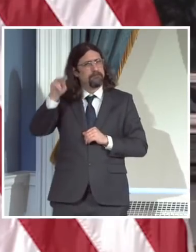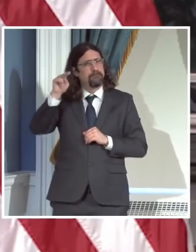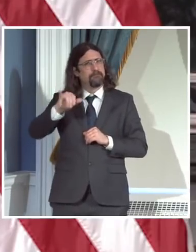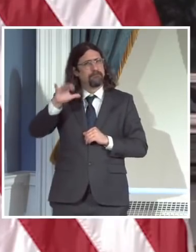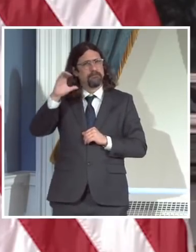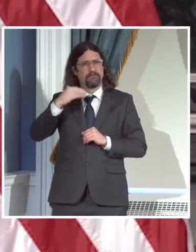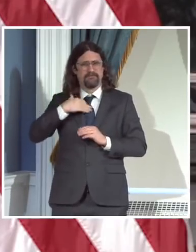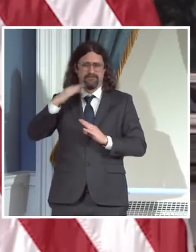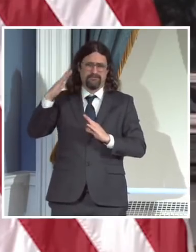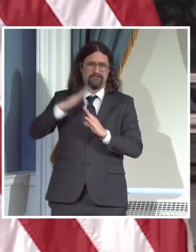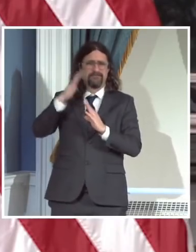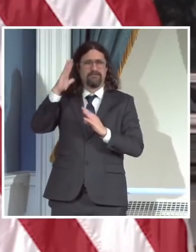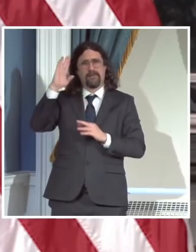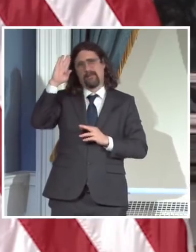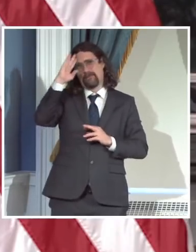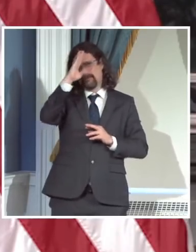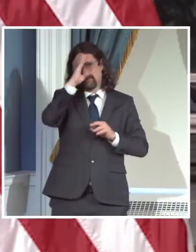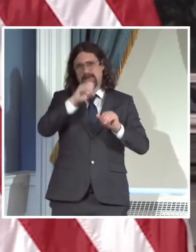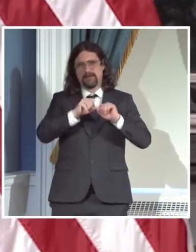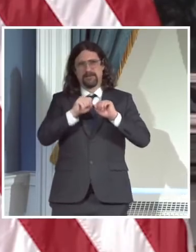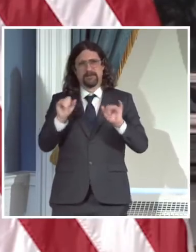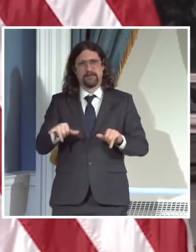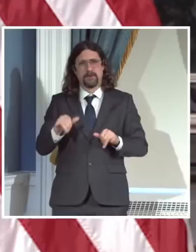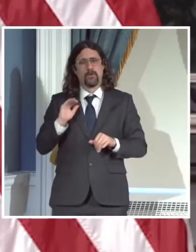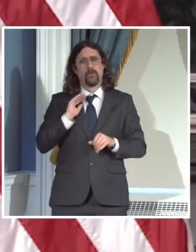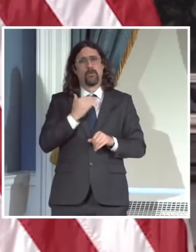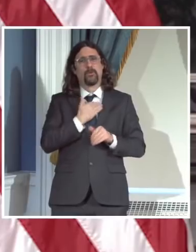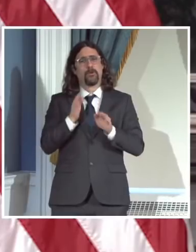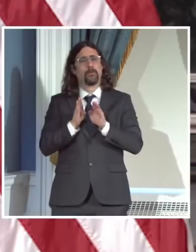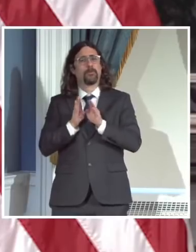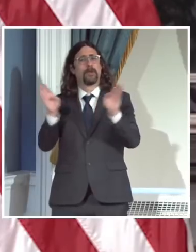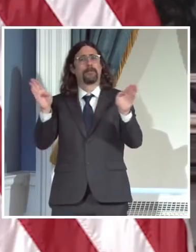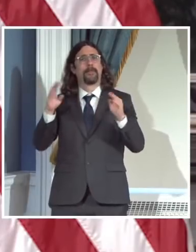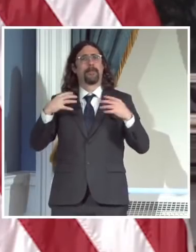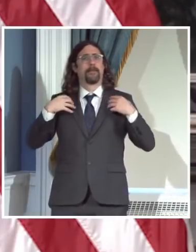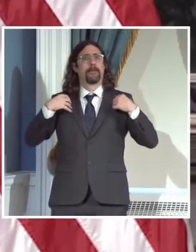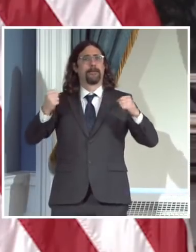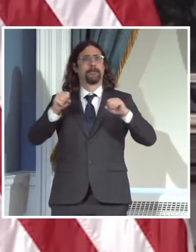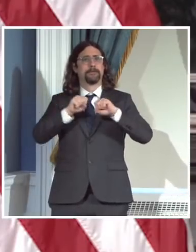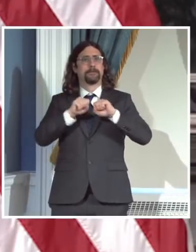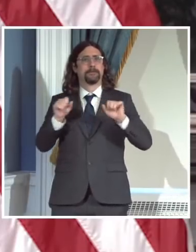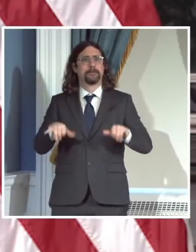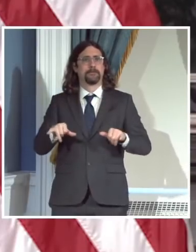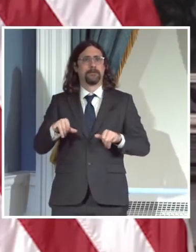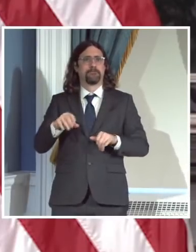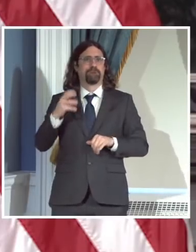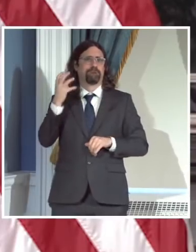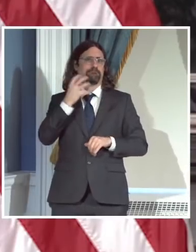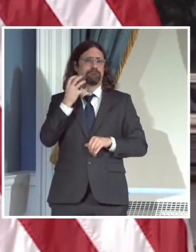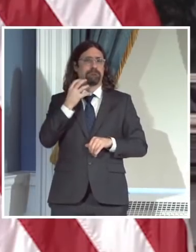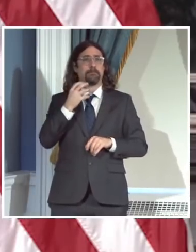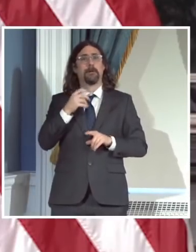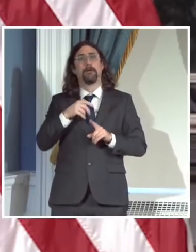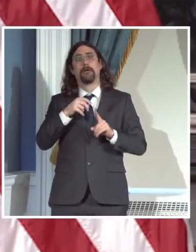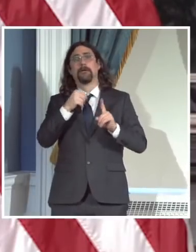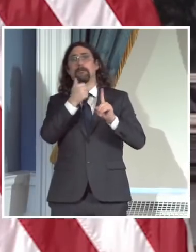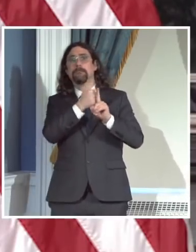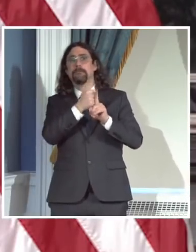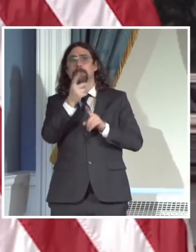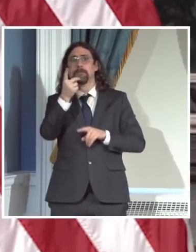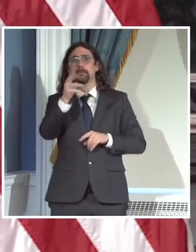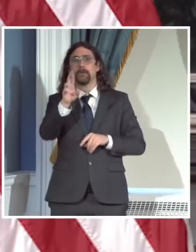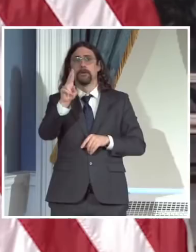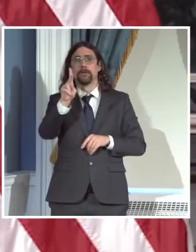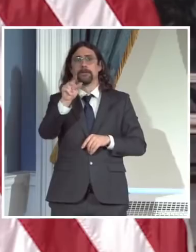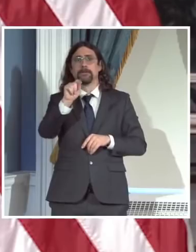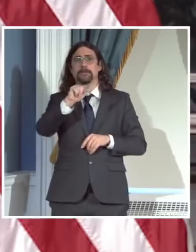which has really distinguished itself in this crisis, and Dr. Katz's leadership and his team has been amazing. We've got independent